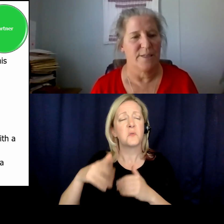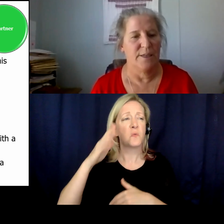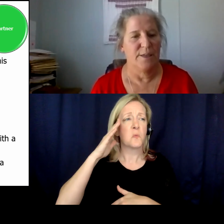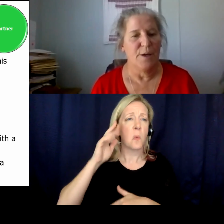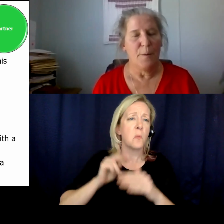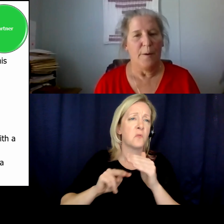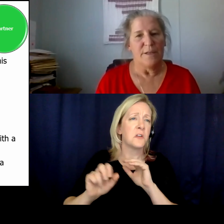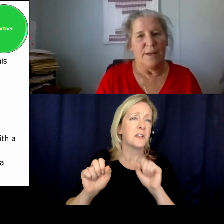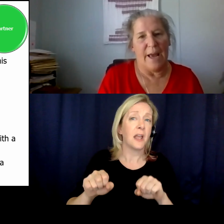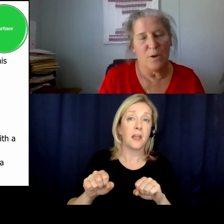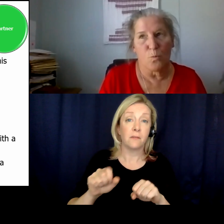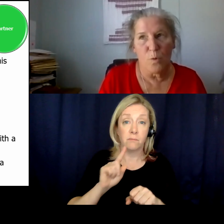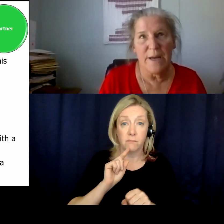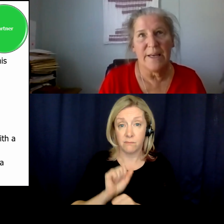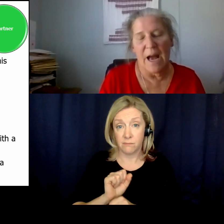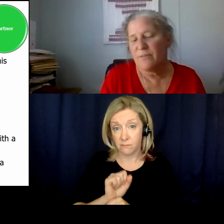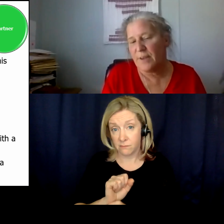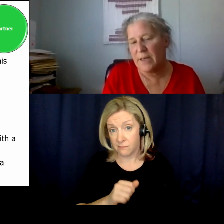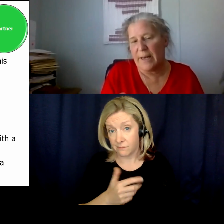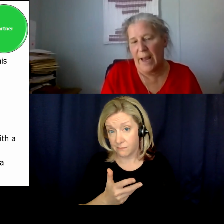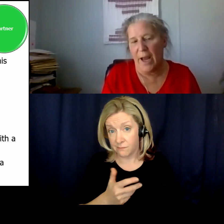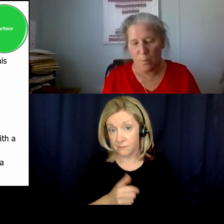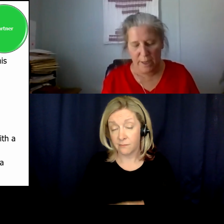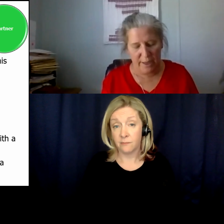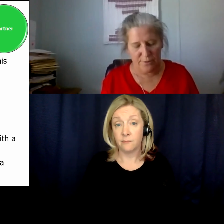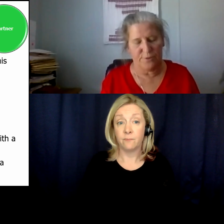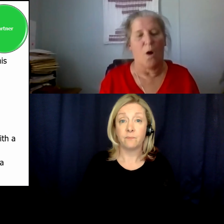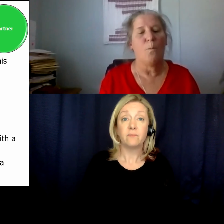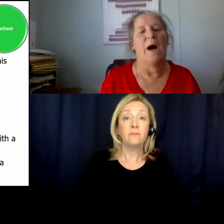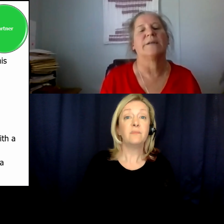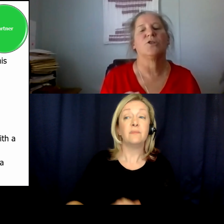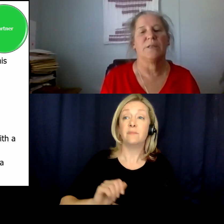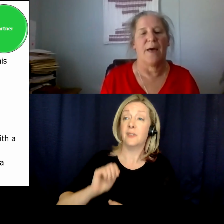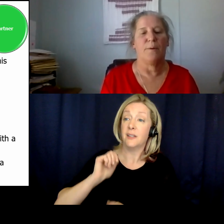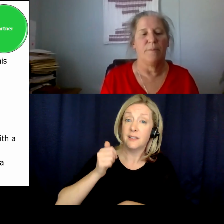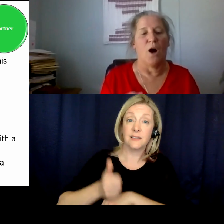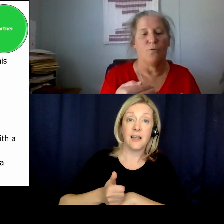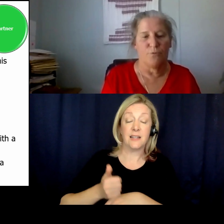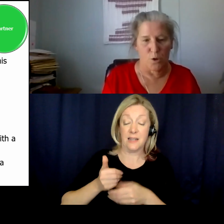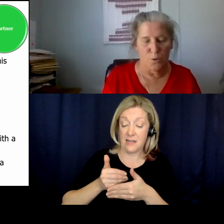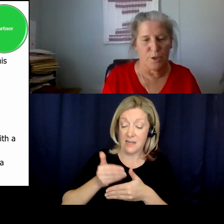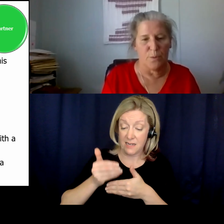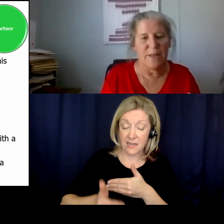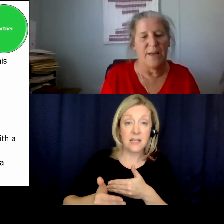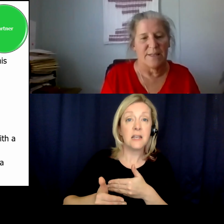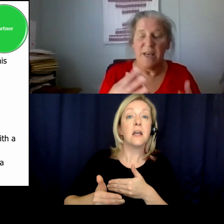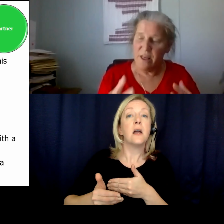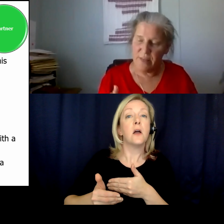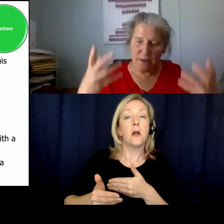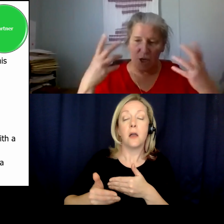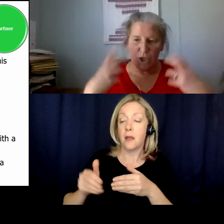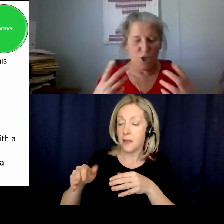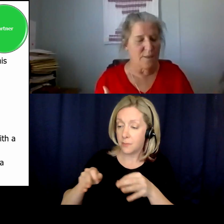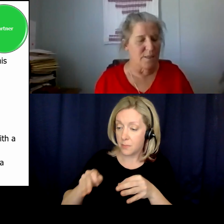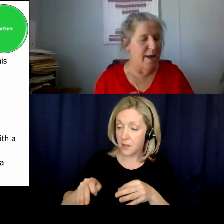that. And it really, I've seen it help kids so much to let them know, first, we're doing this.